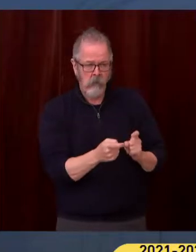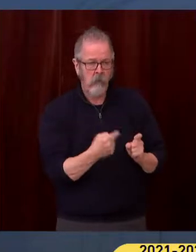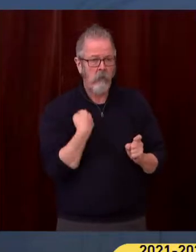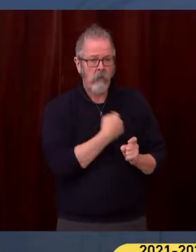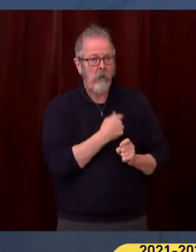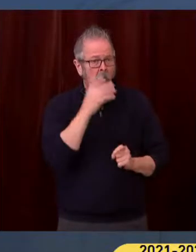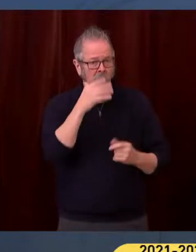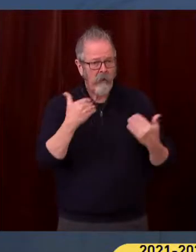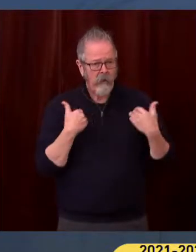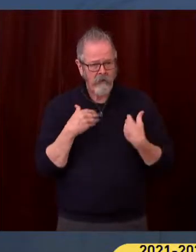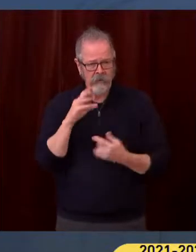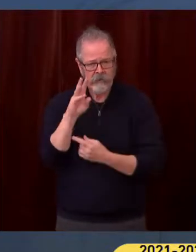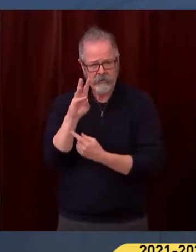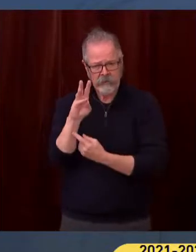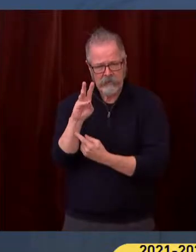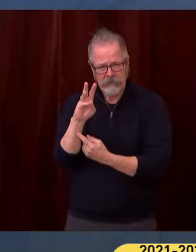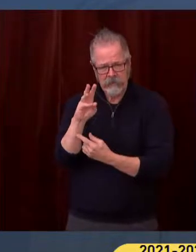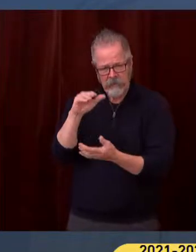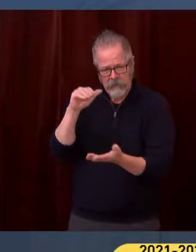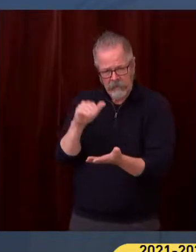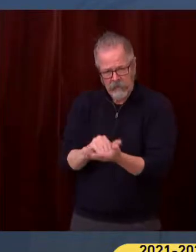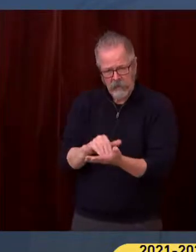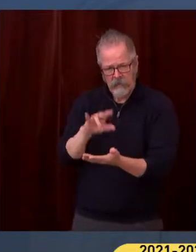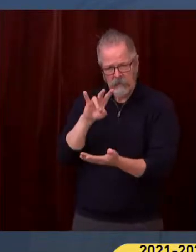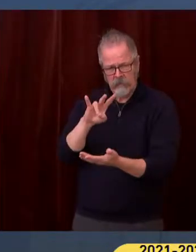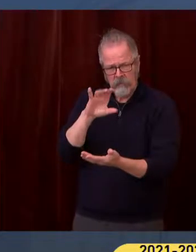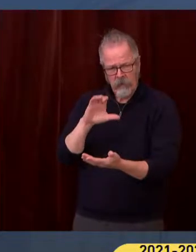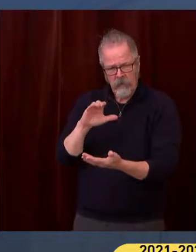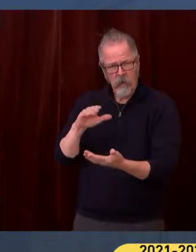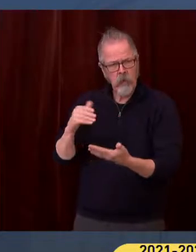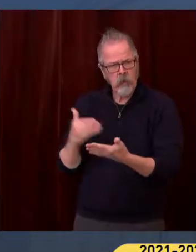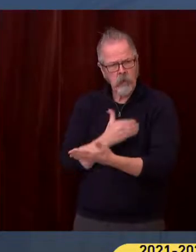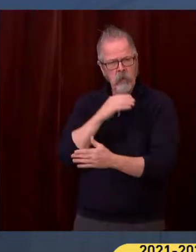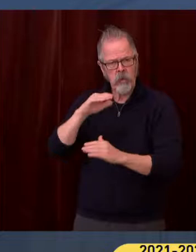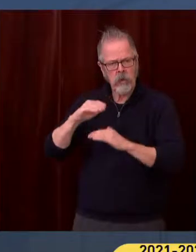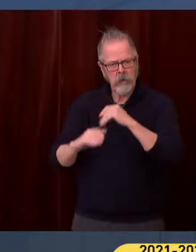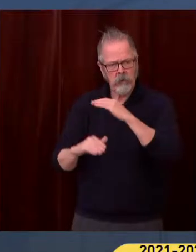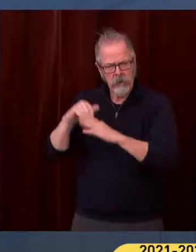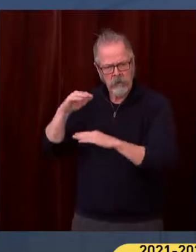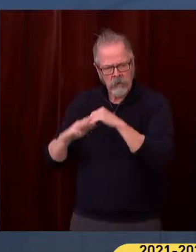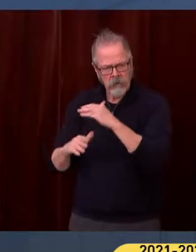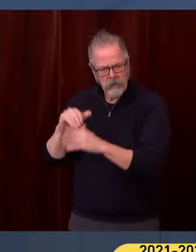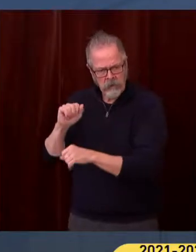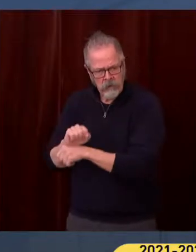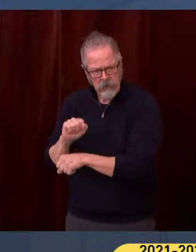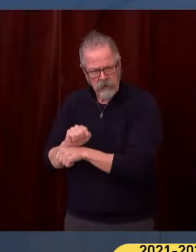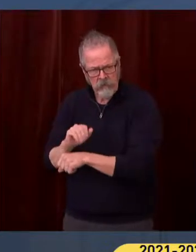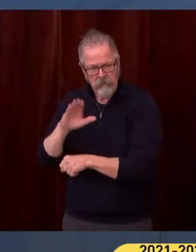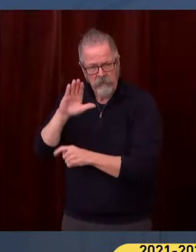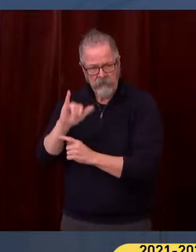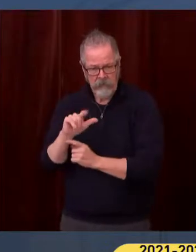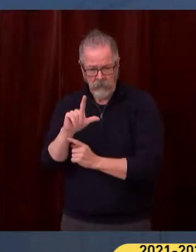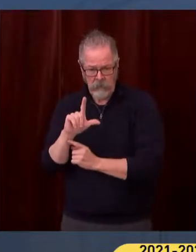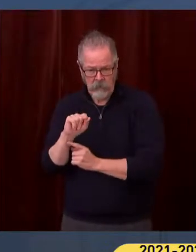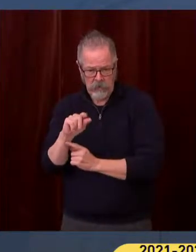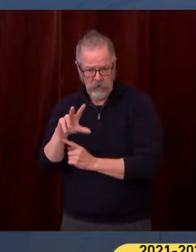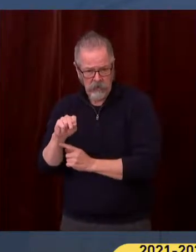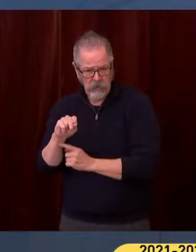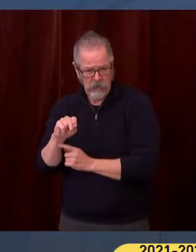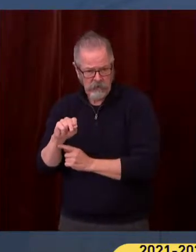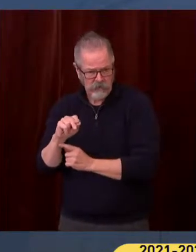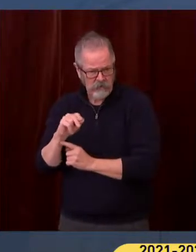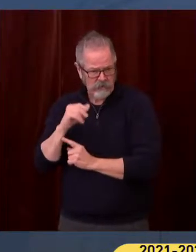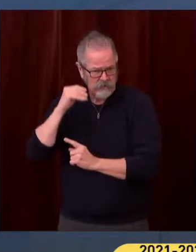construction jobs by 2050. And for those reasons and more, I'm proposing the Climate Containment, excuse me, Climate